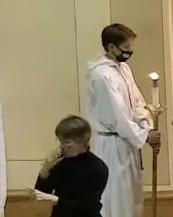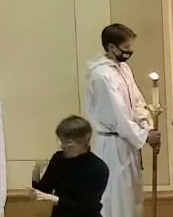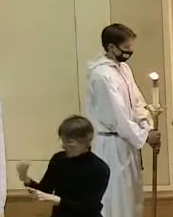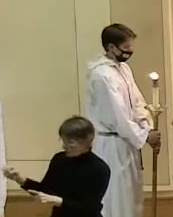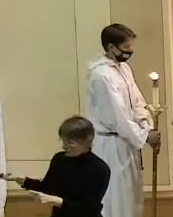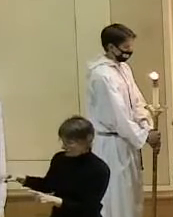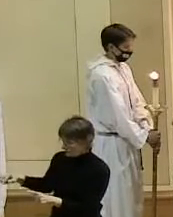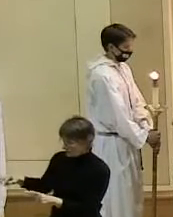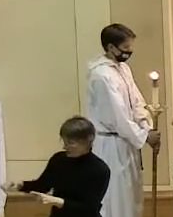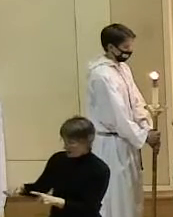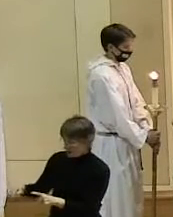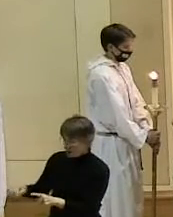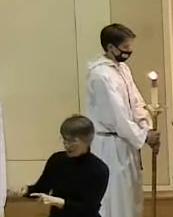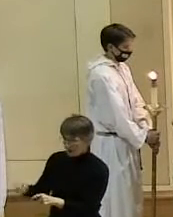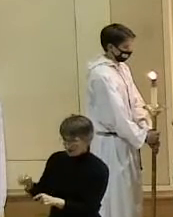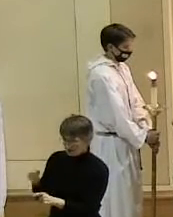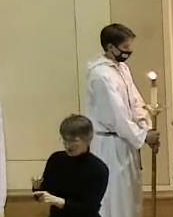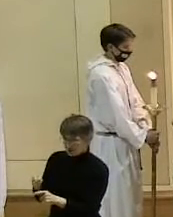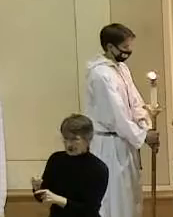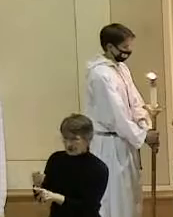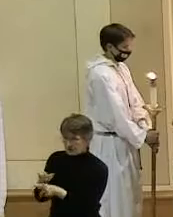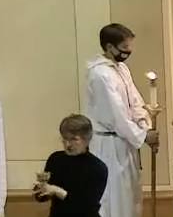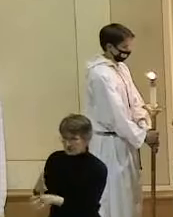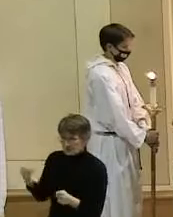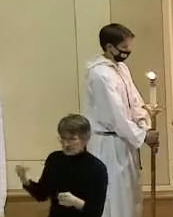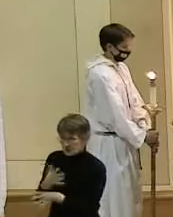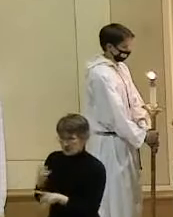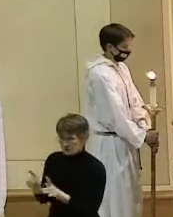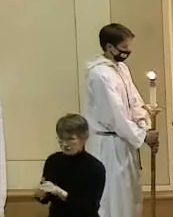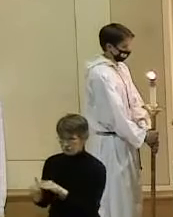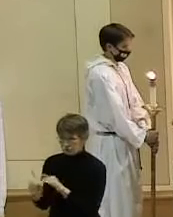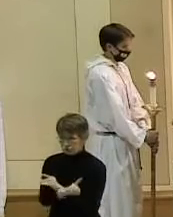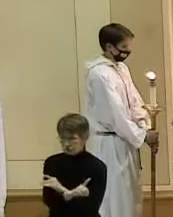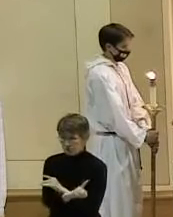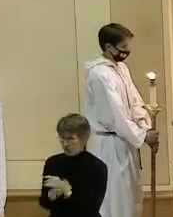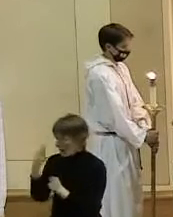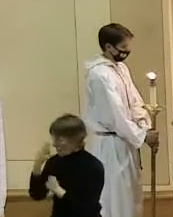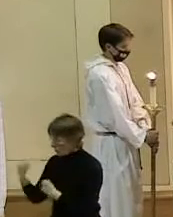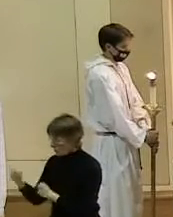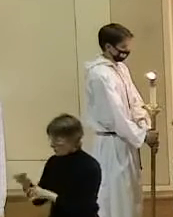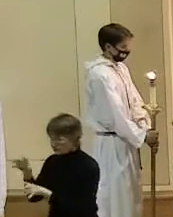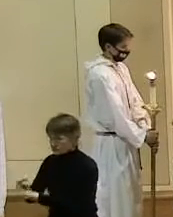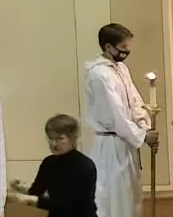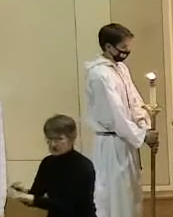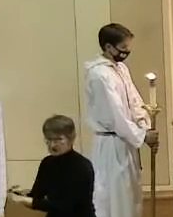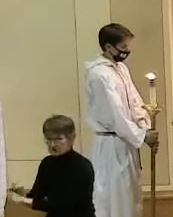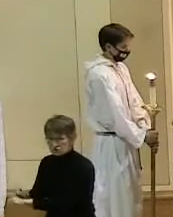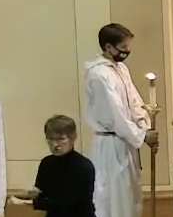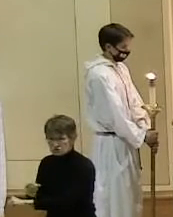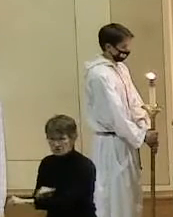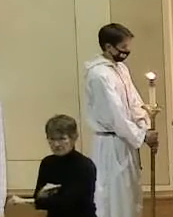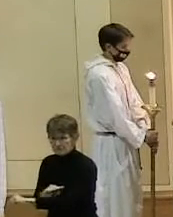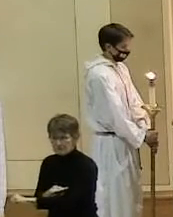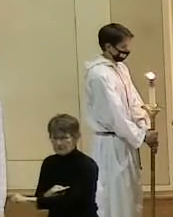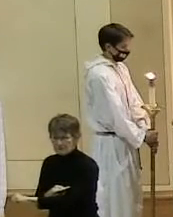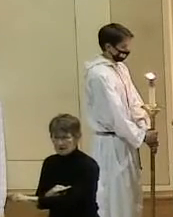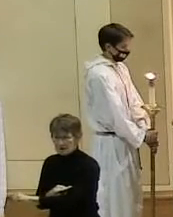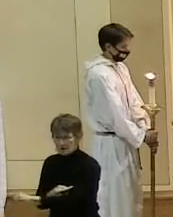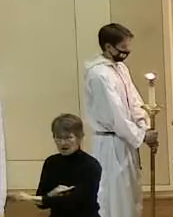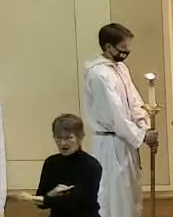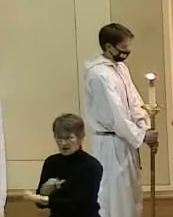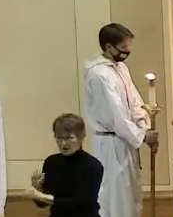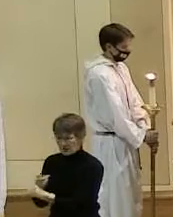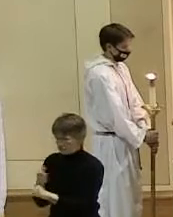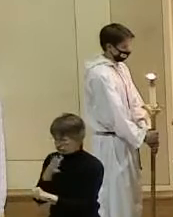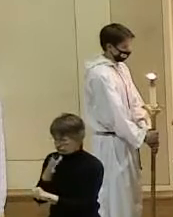sheep and runs away. And the wolf catches and scatters them. This is because he works for pay and has